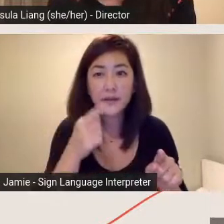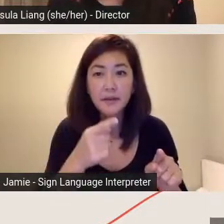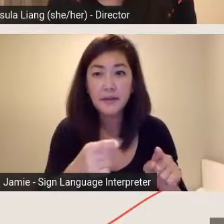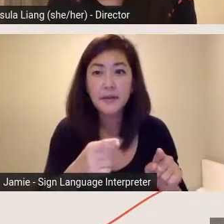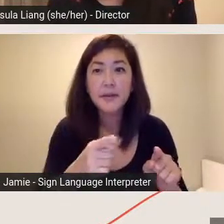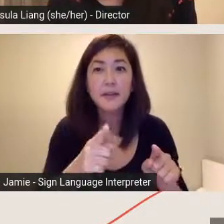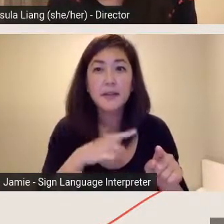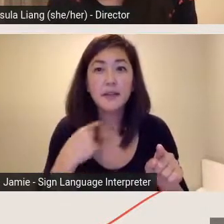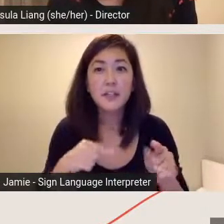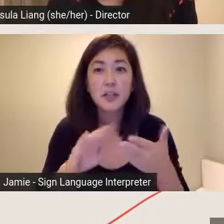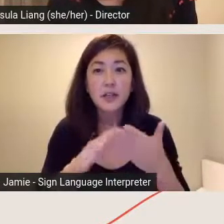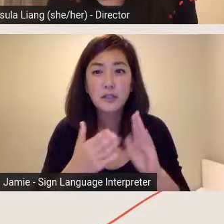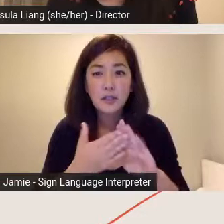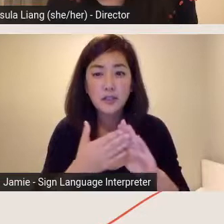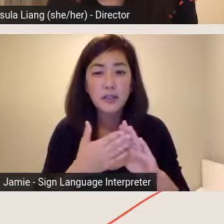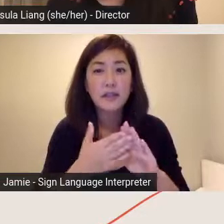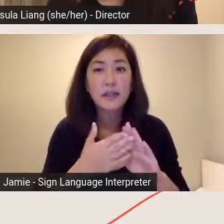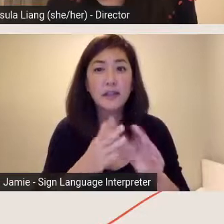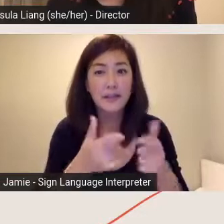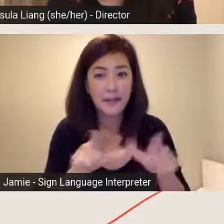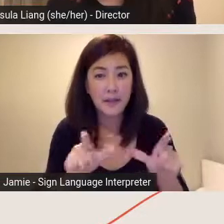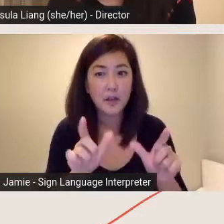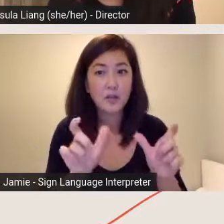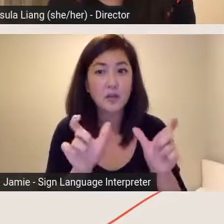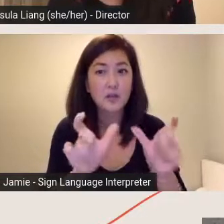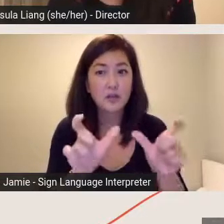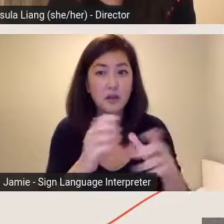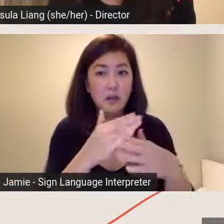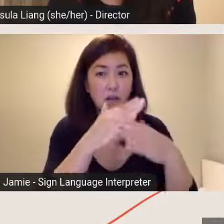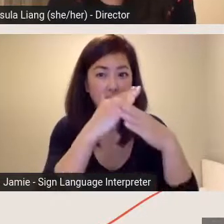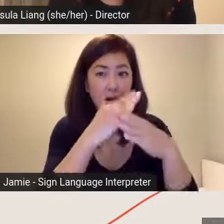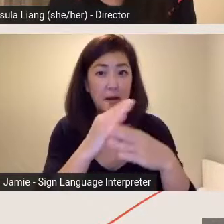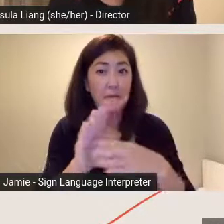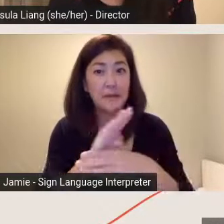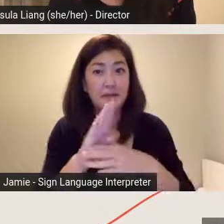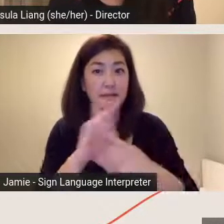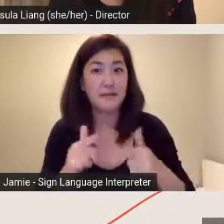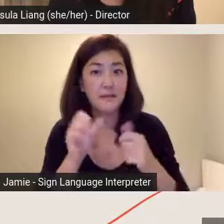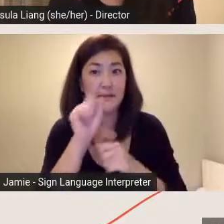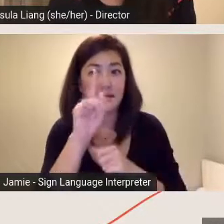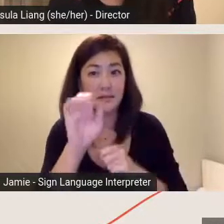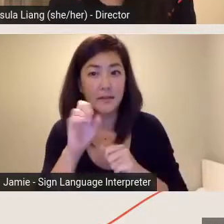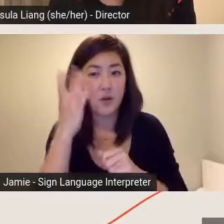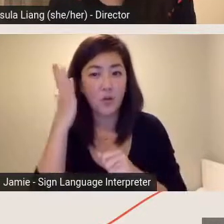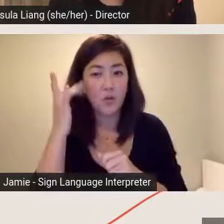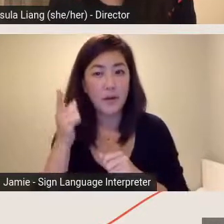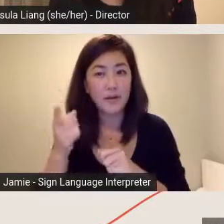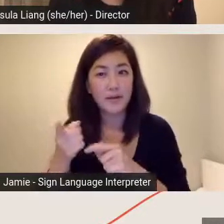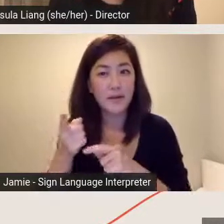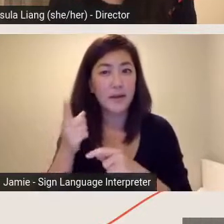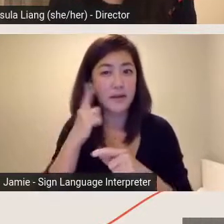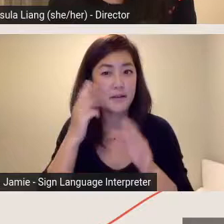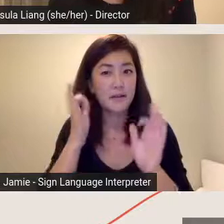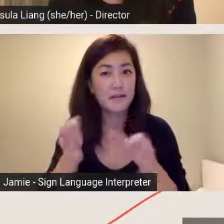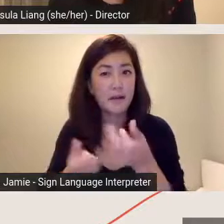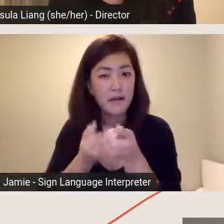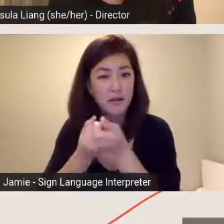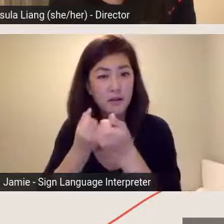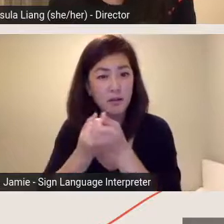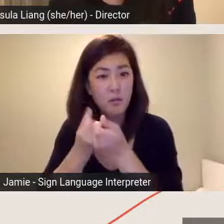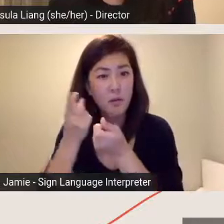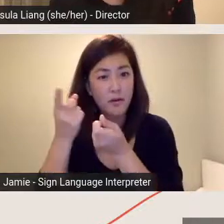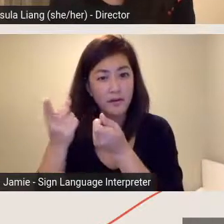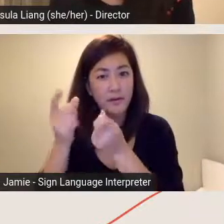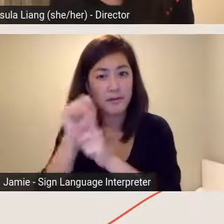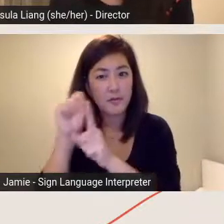the language barrier and apparent busy lifestyle, decided to rally behind this case and present themselves